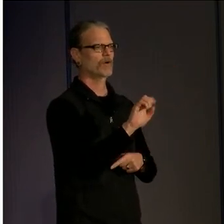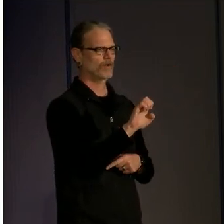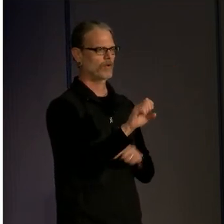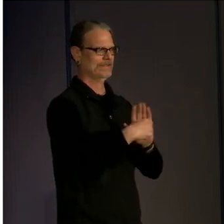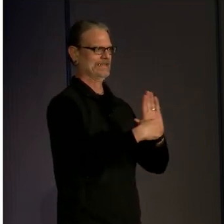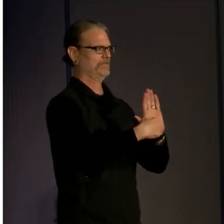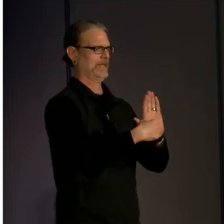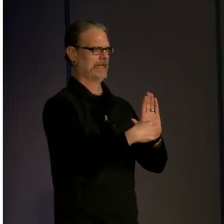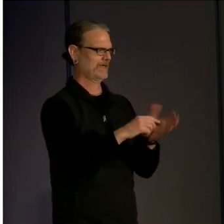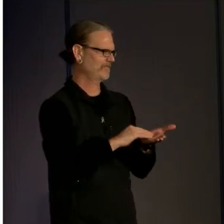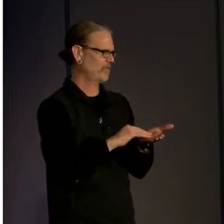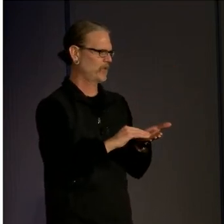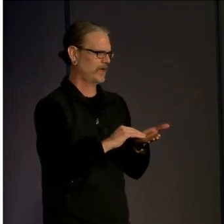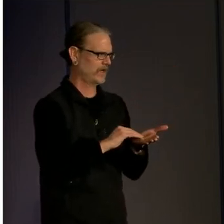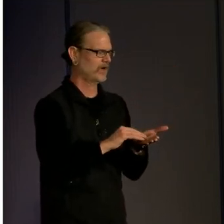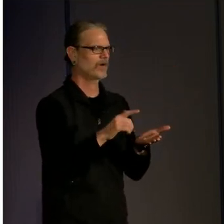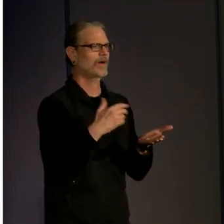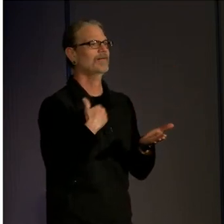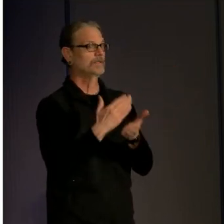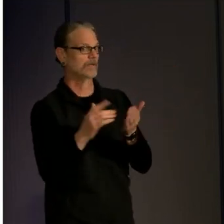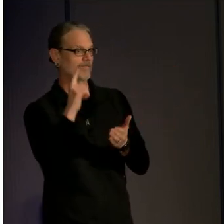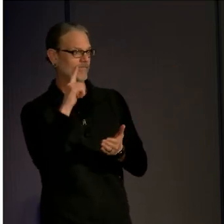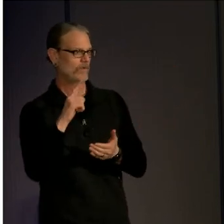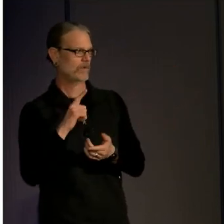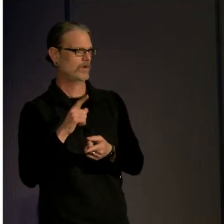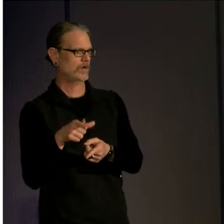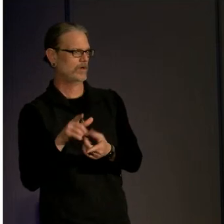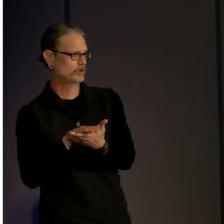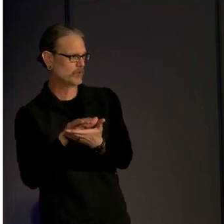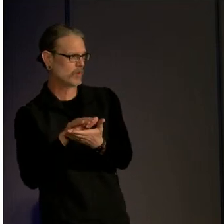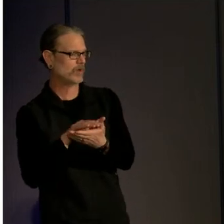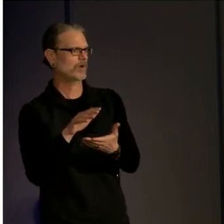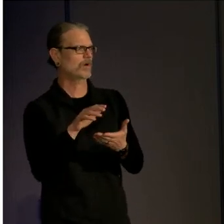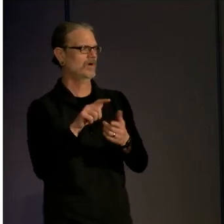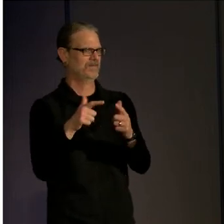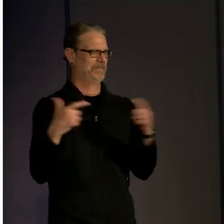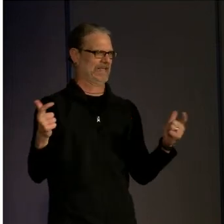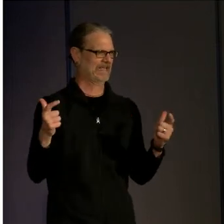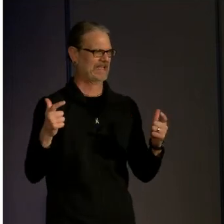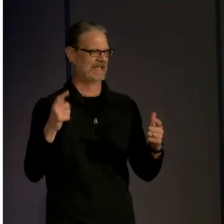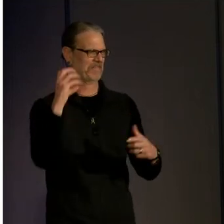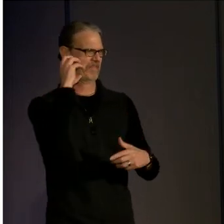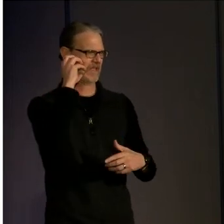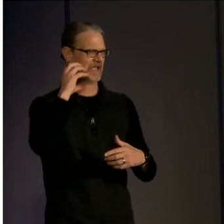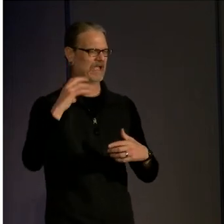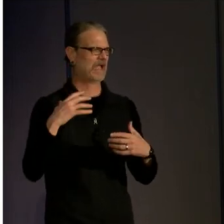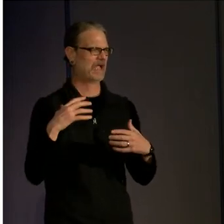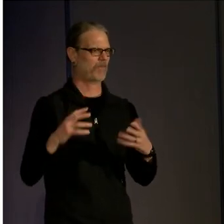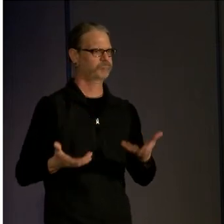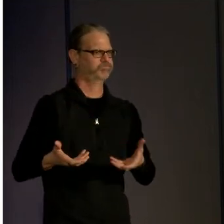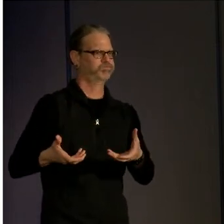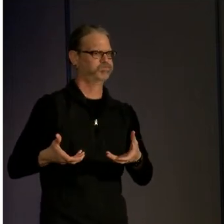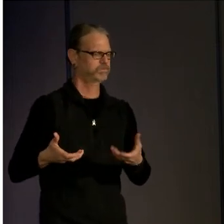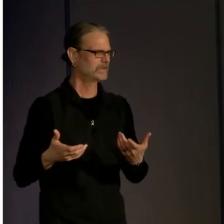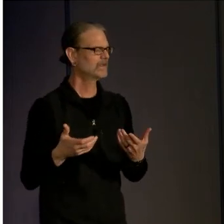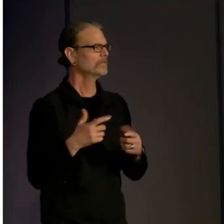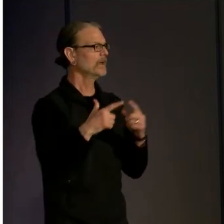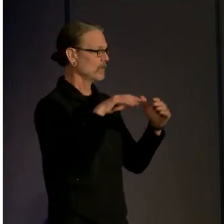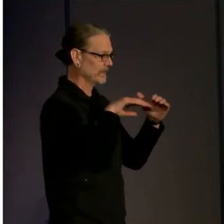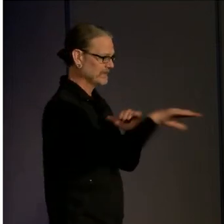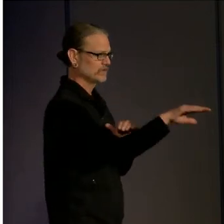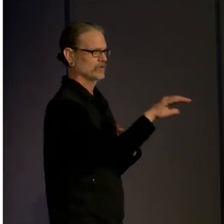Braille display through school, and when they were a lot bigger and bulkier and a lot more expensive, just going into the trade